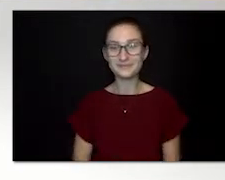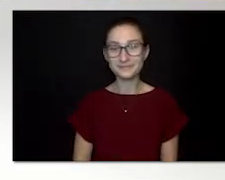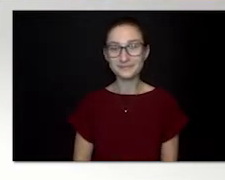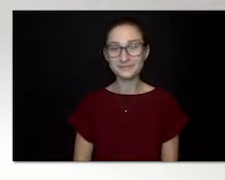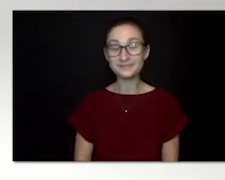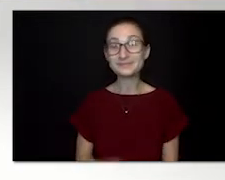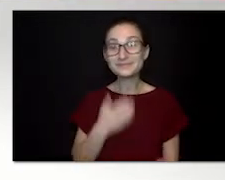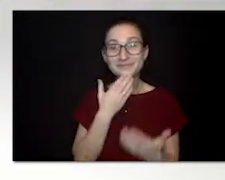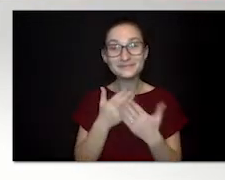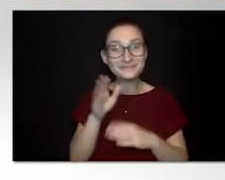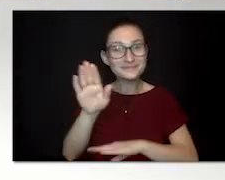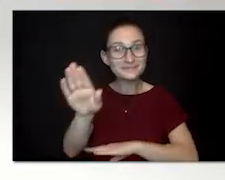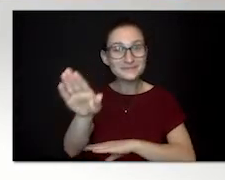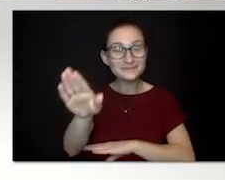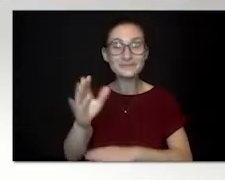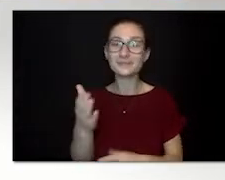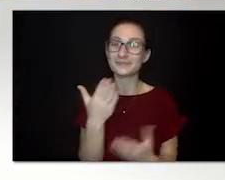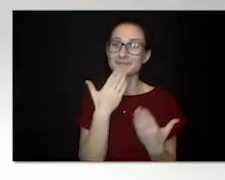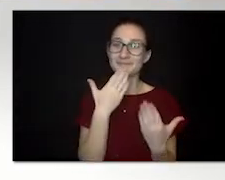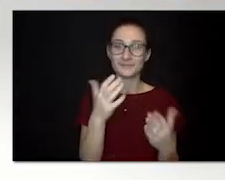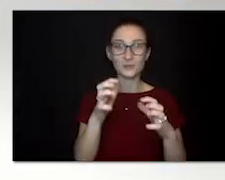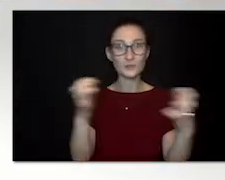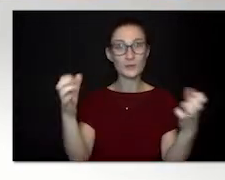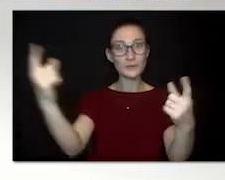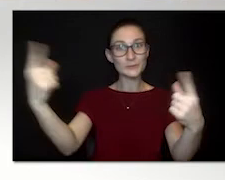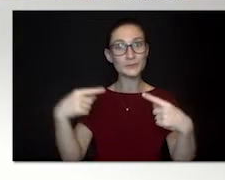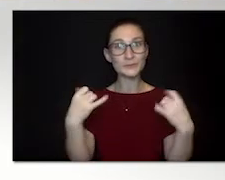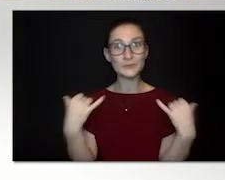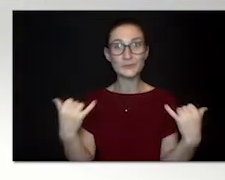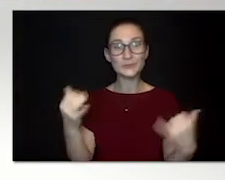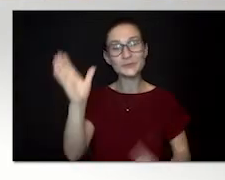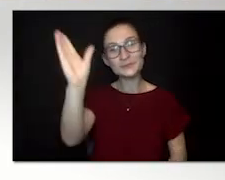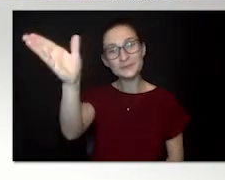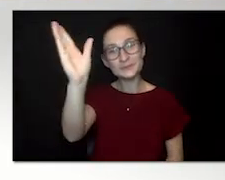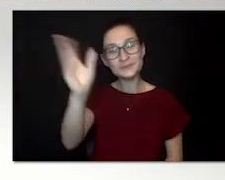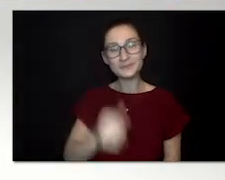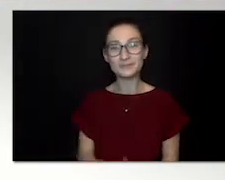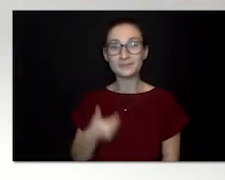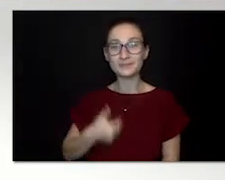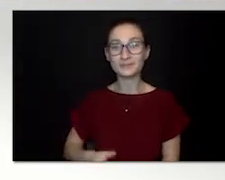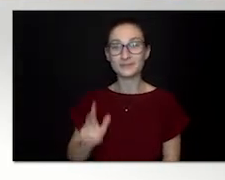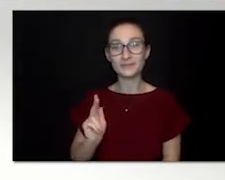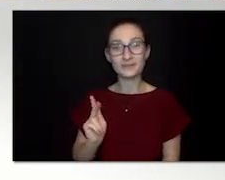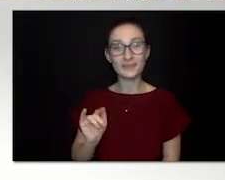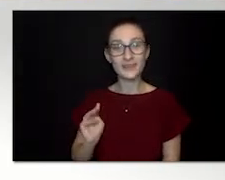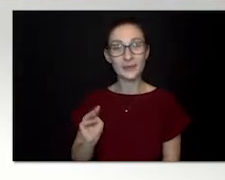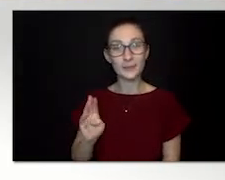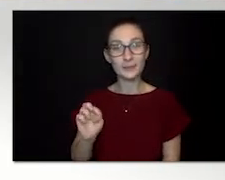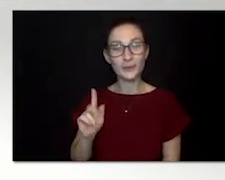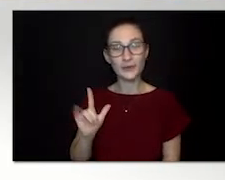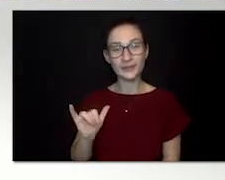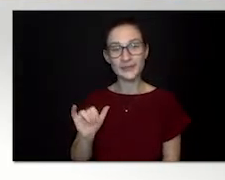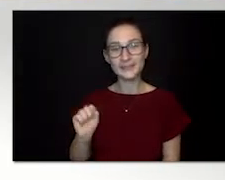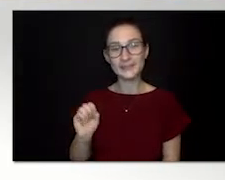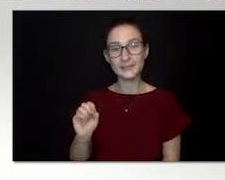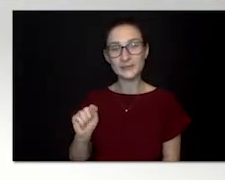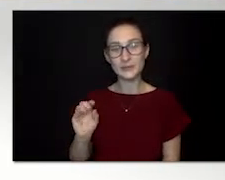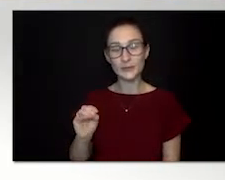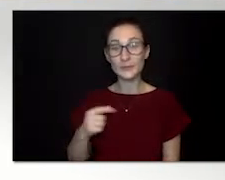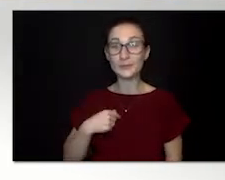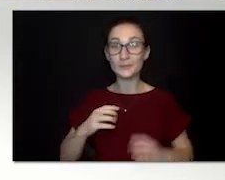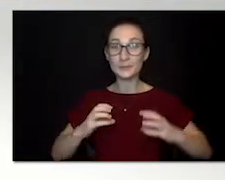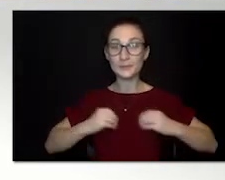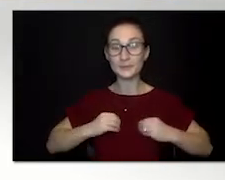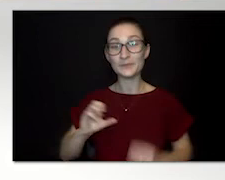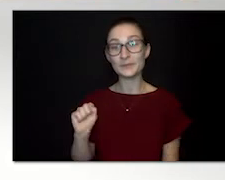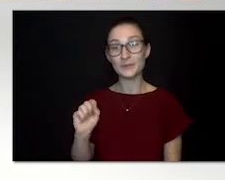everyone. Good afternoon. Thank you so much for coming to today's presentation. My name is Kimberly Soto, and